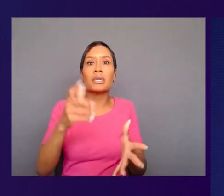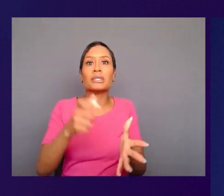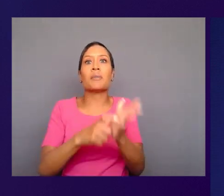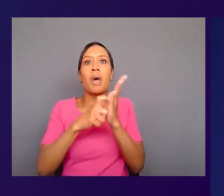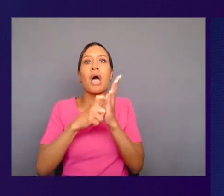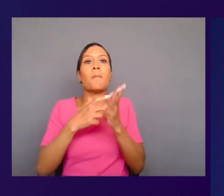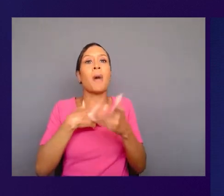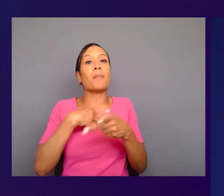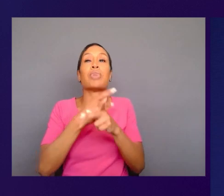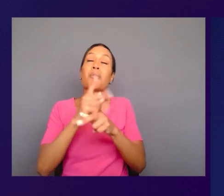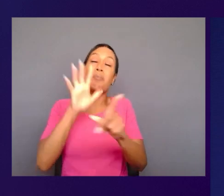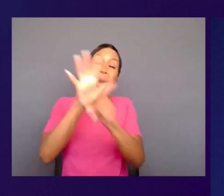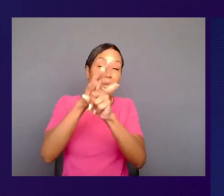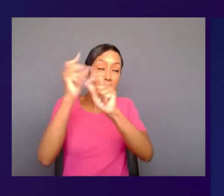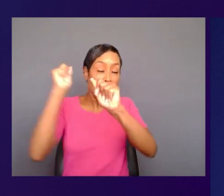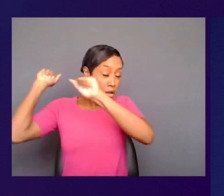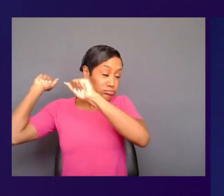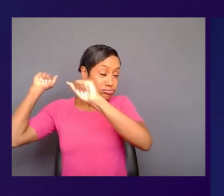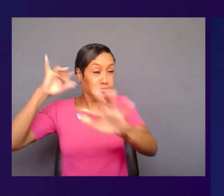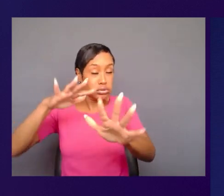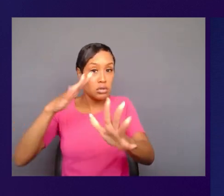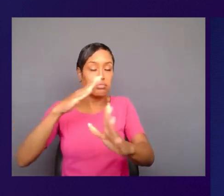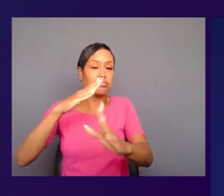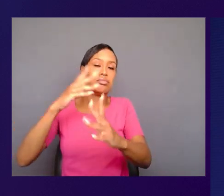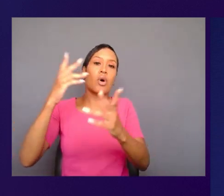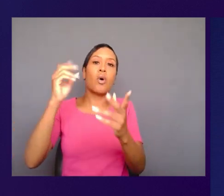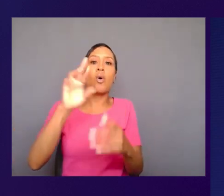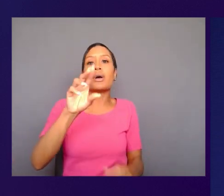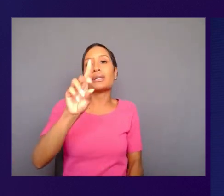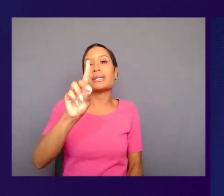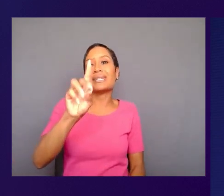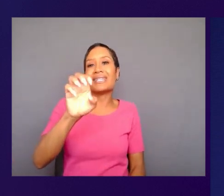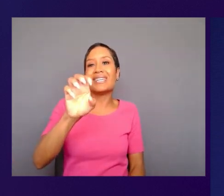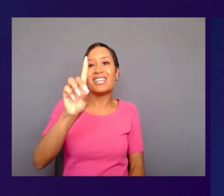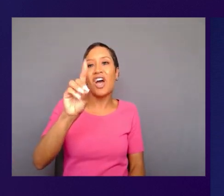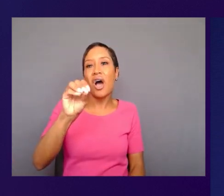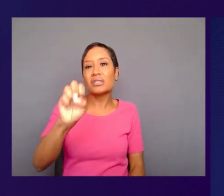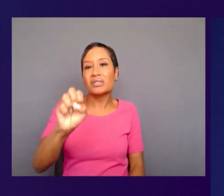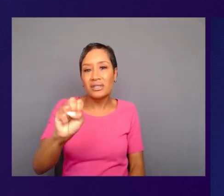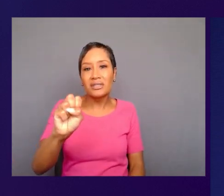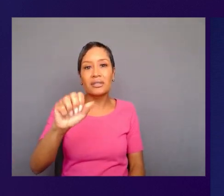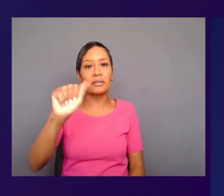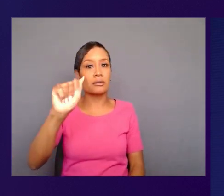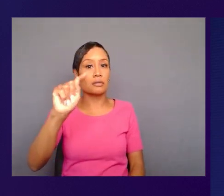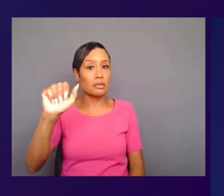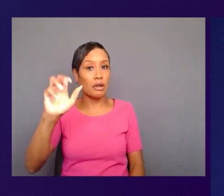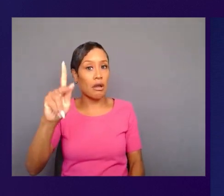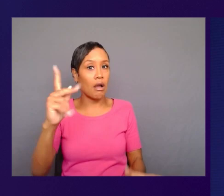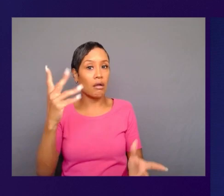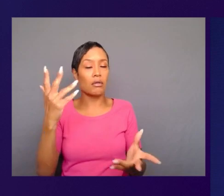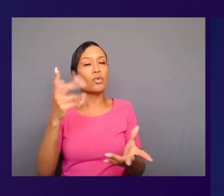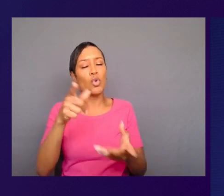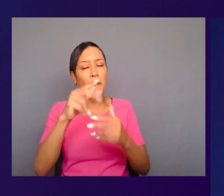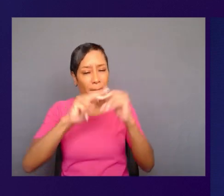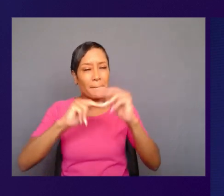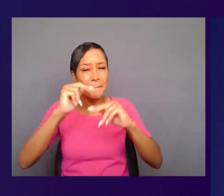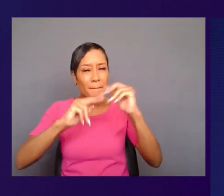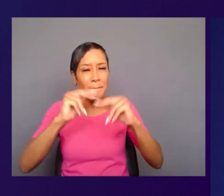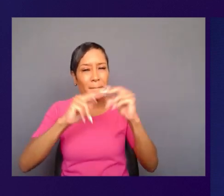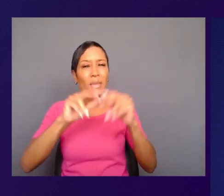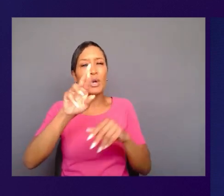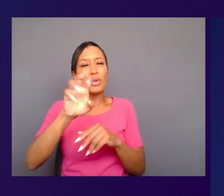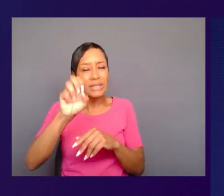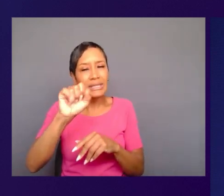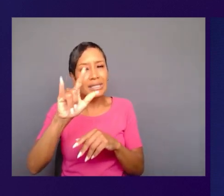is super popular, or you have a DDoS attack. So when you're building these resilient workflows and